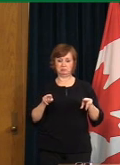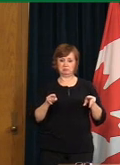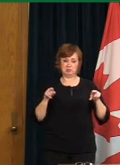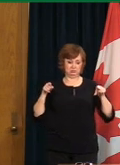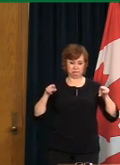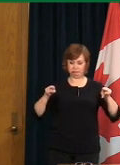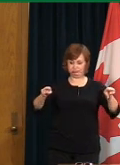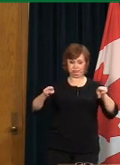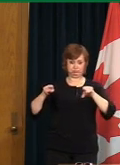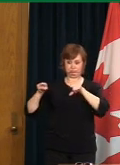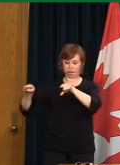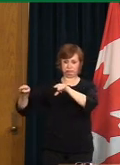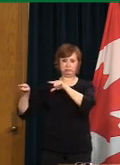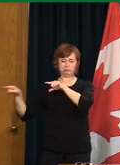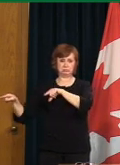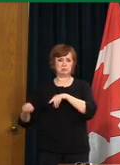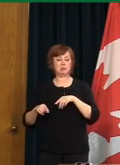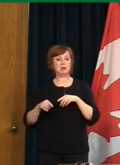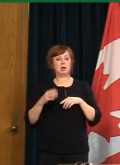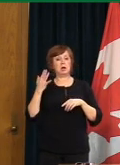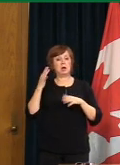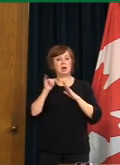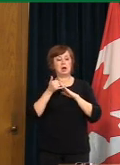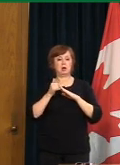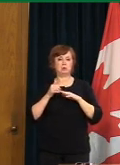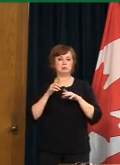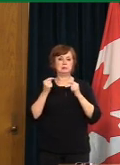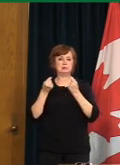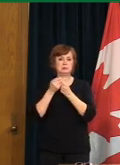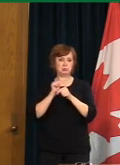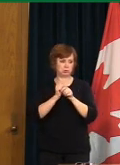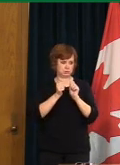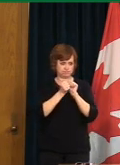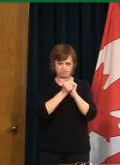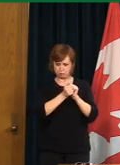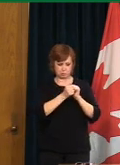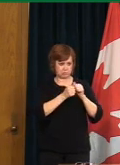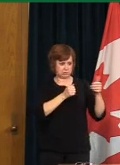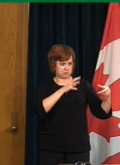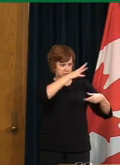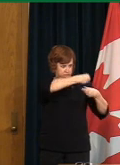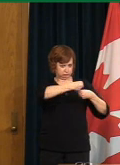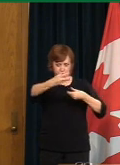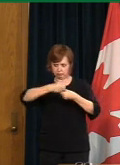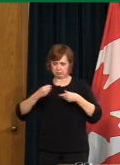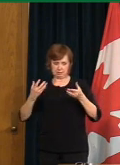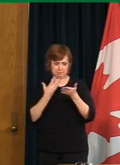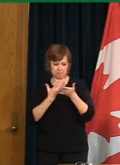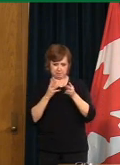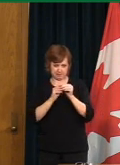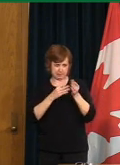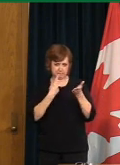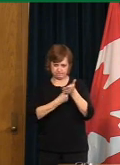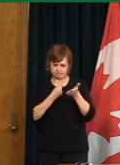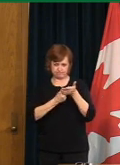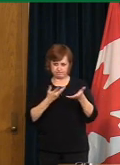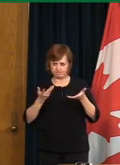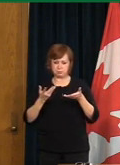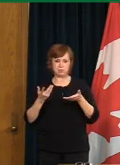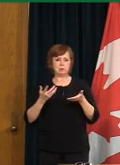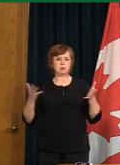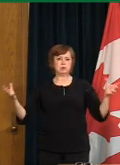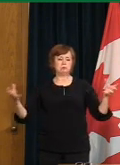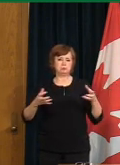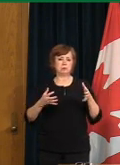with those that are working and involved in these sectors. But had the measures that we had taken over